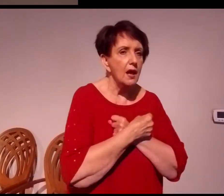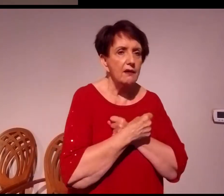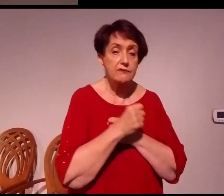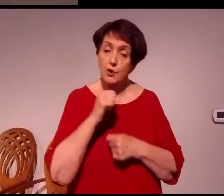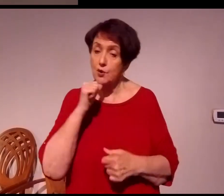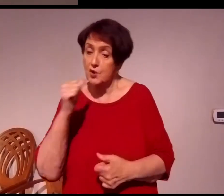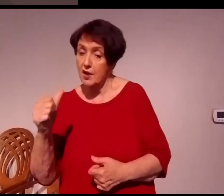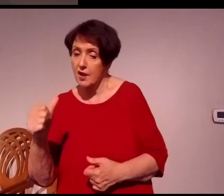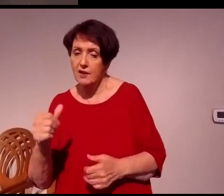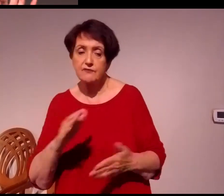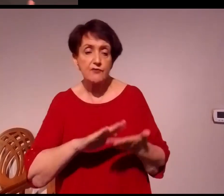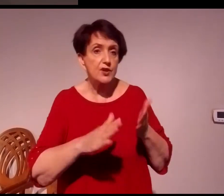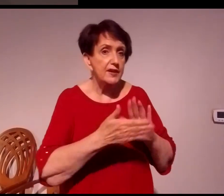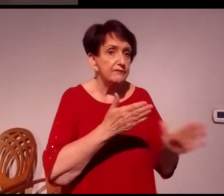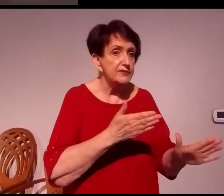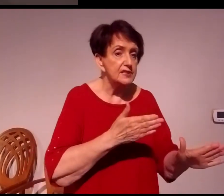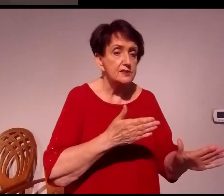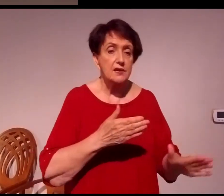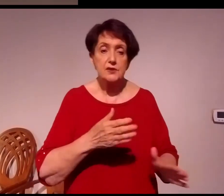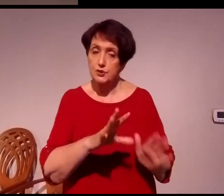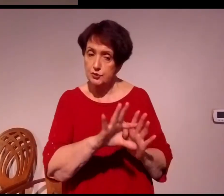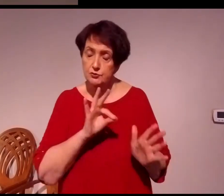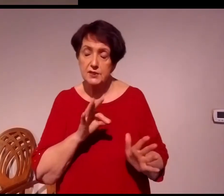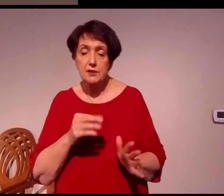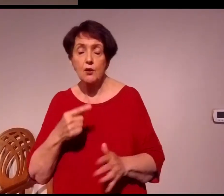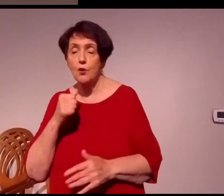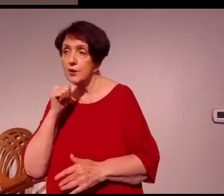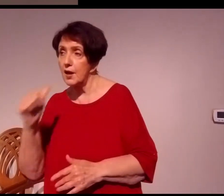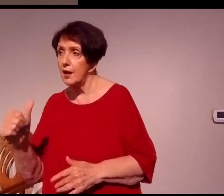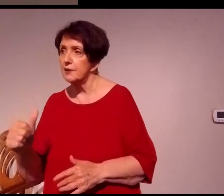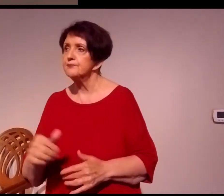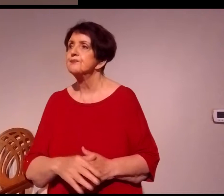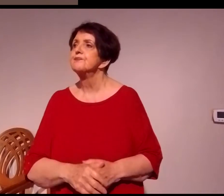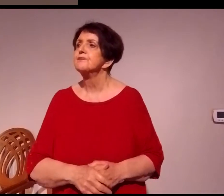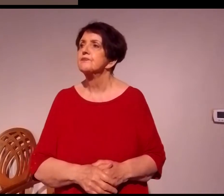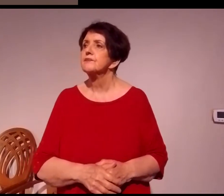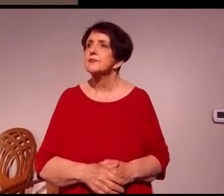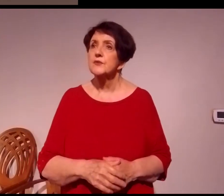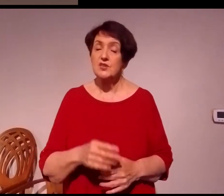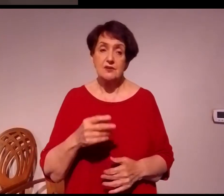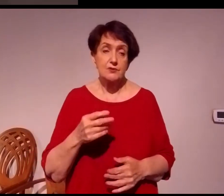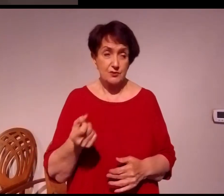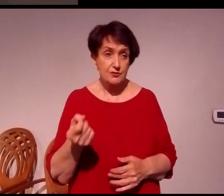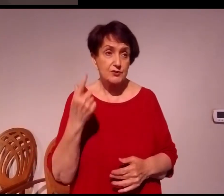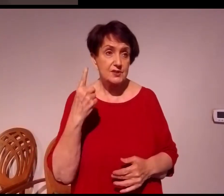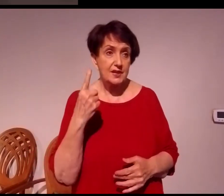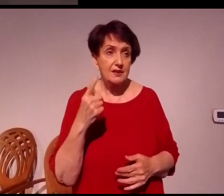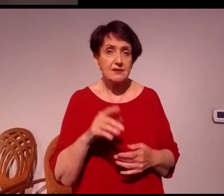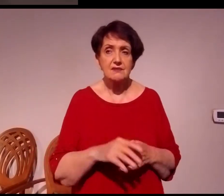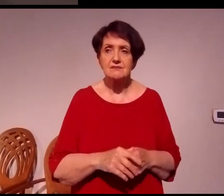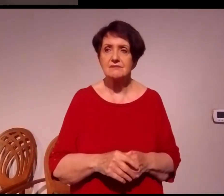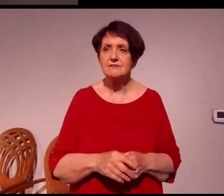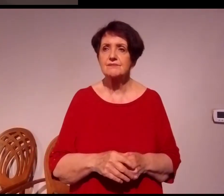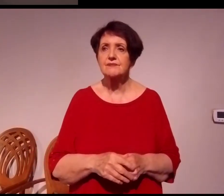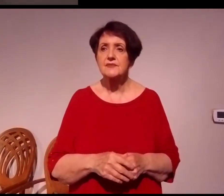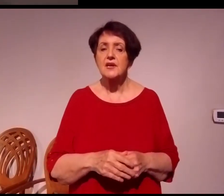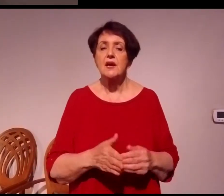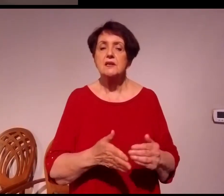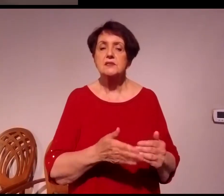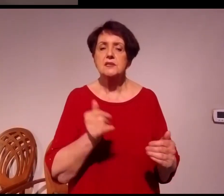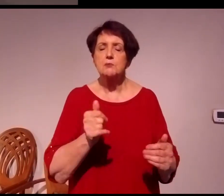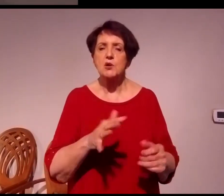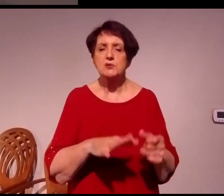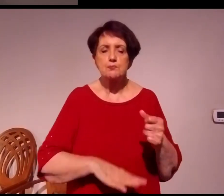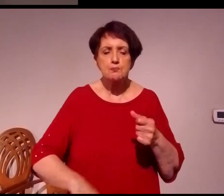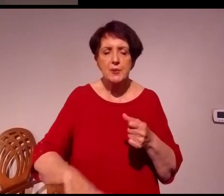forgiveness or not. Choose abundance or not. Do you see? This is the most